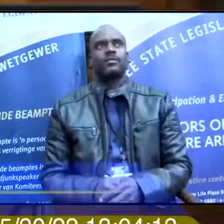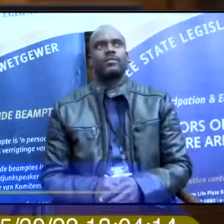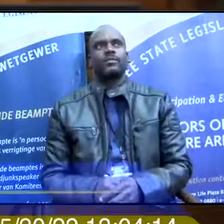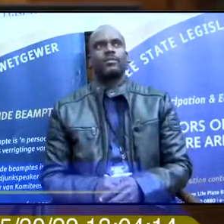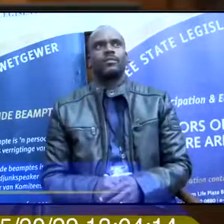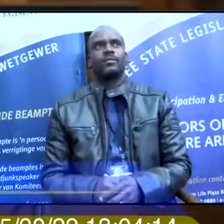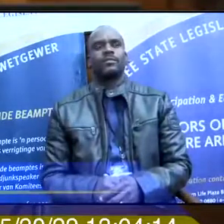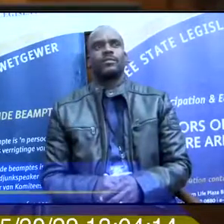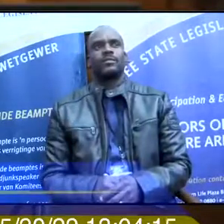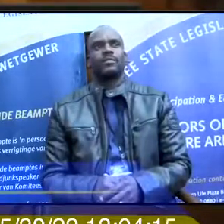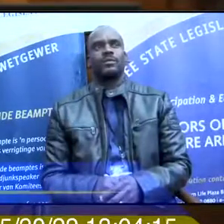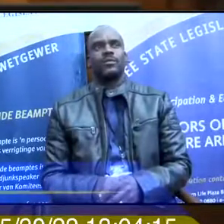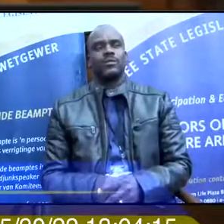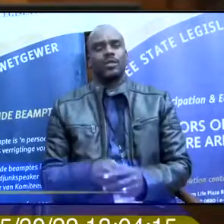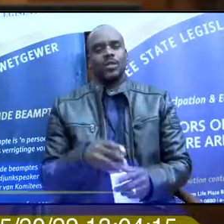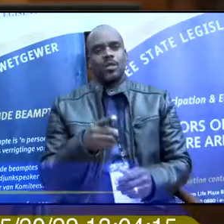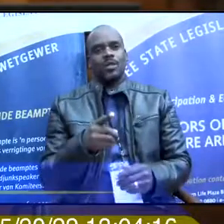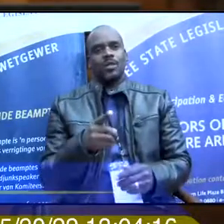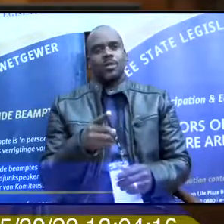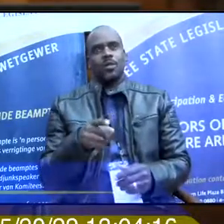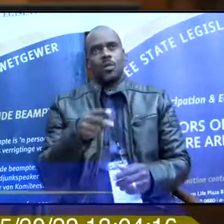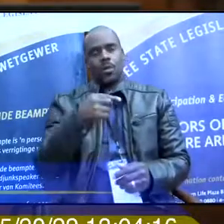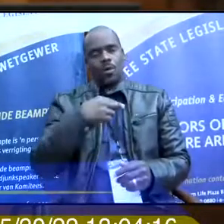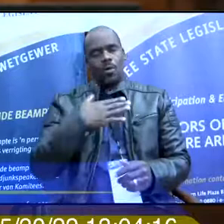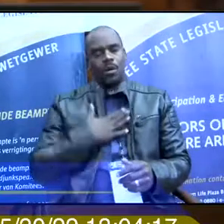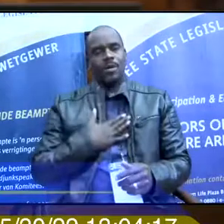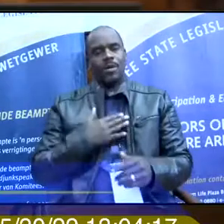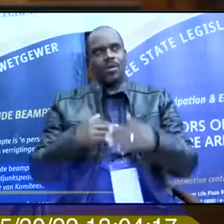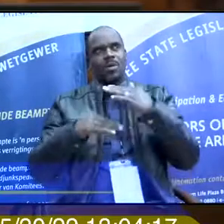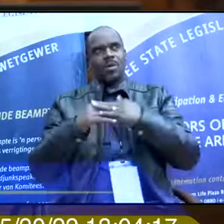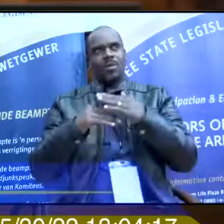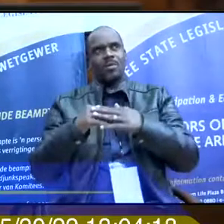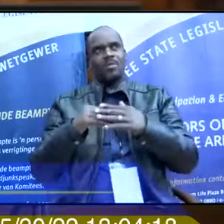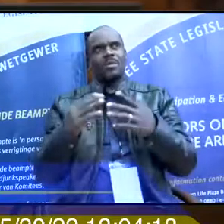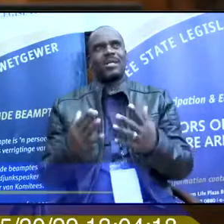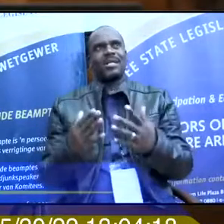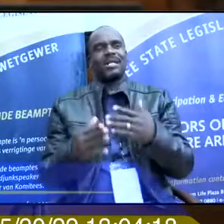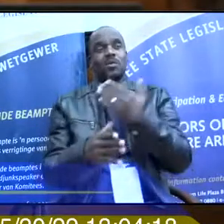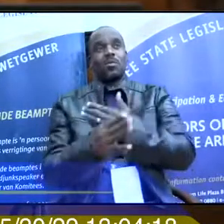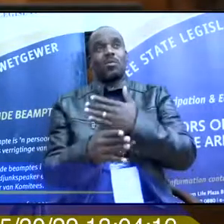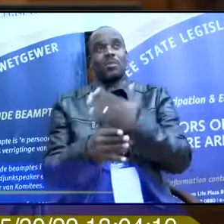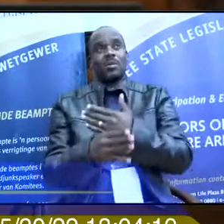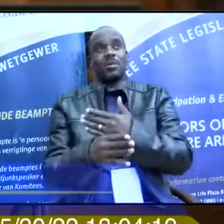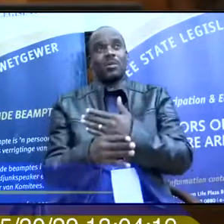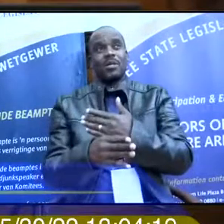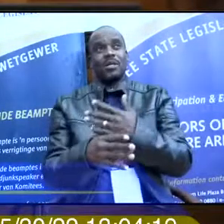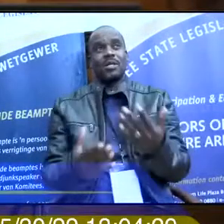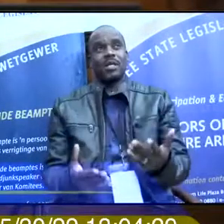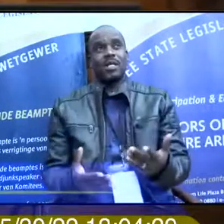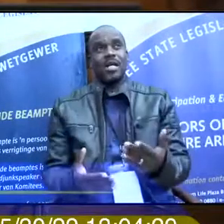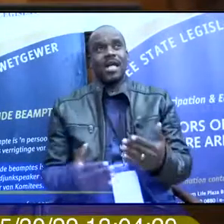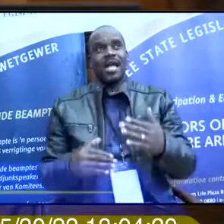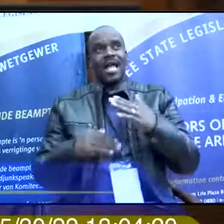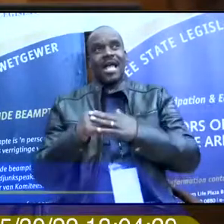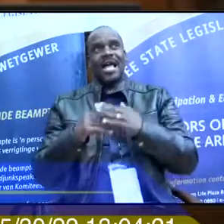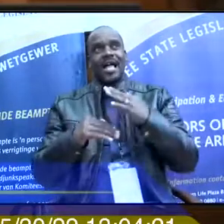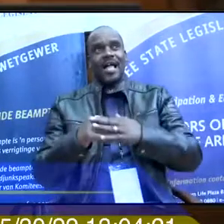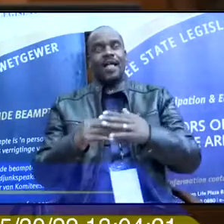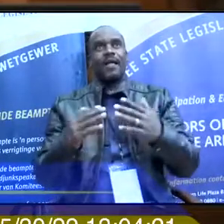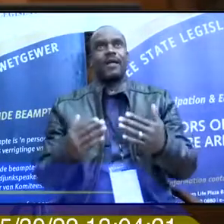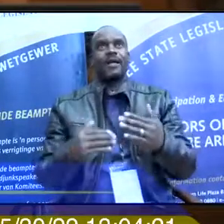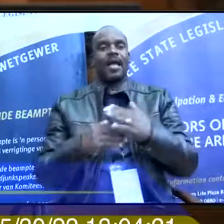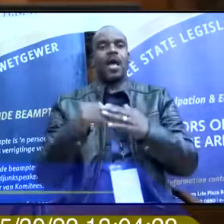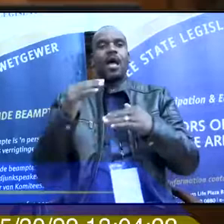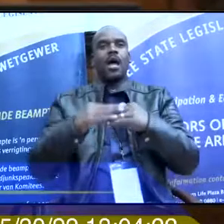we noted this scheme was to build was built to assist employers in financial distress to continue to operate and